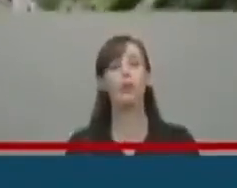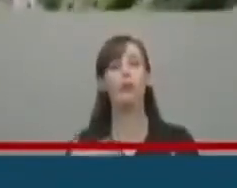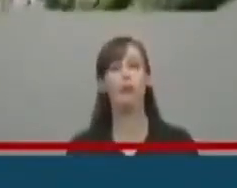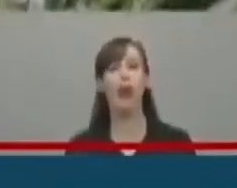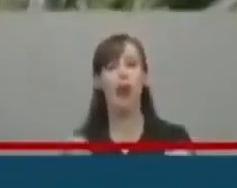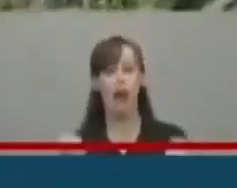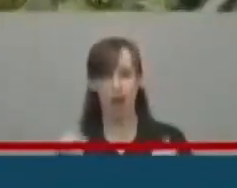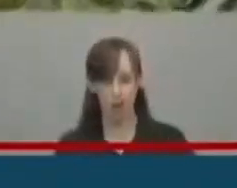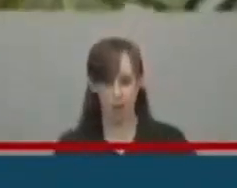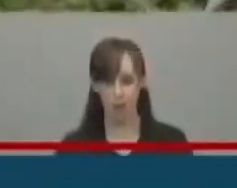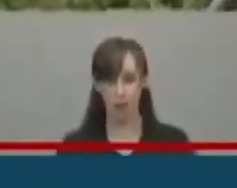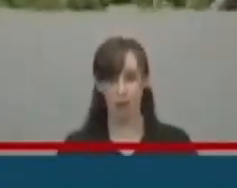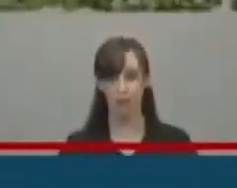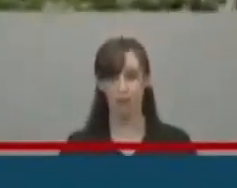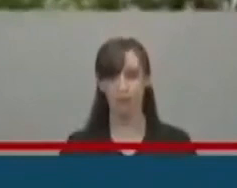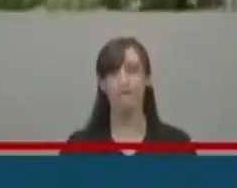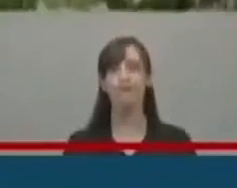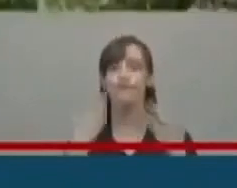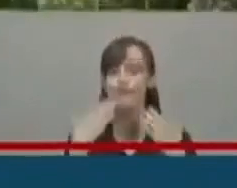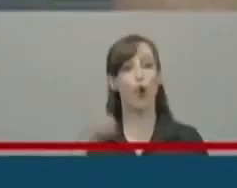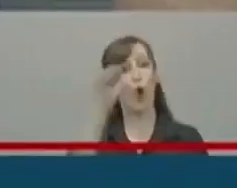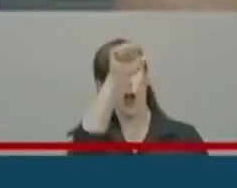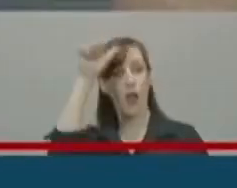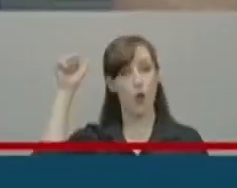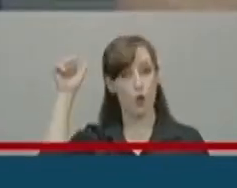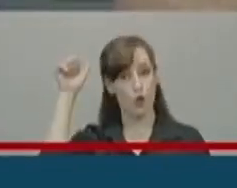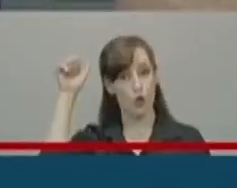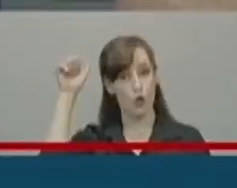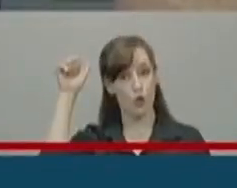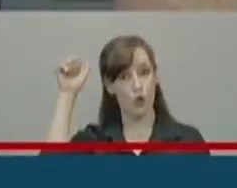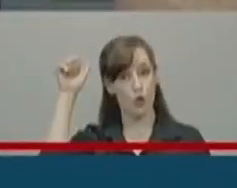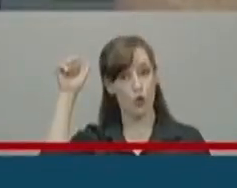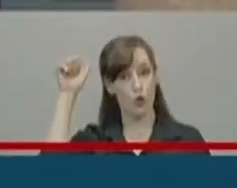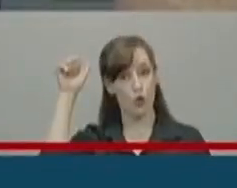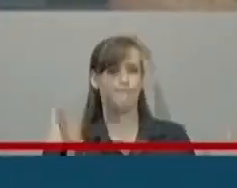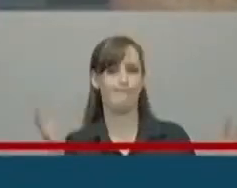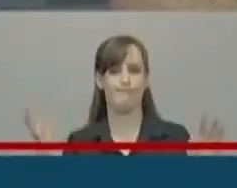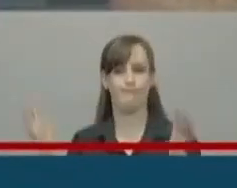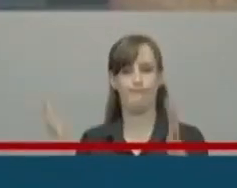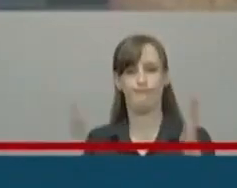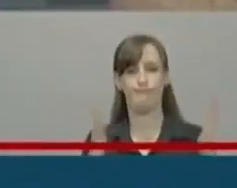increases requested by the gas distribution and transportation companies at the public